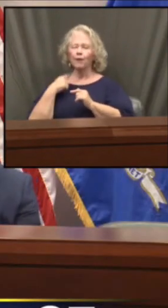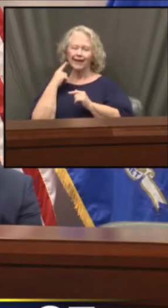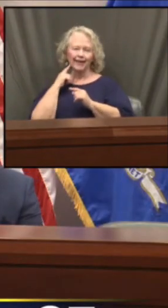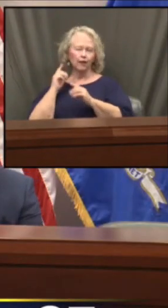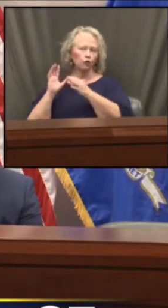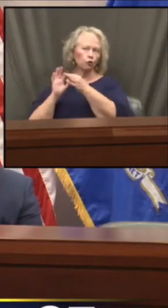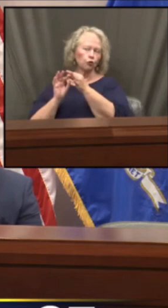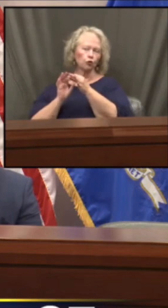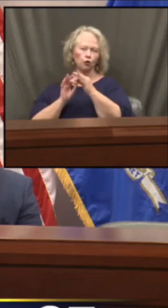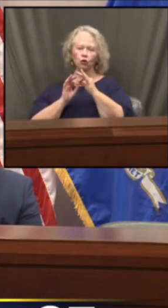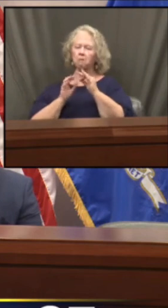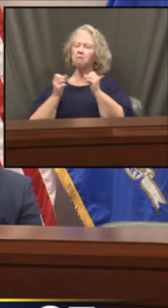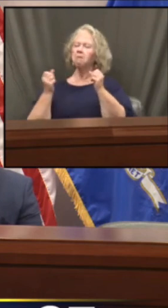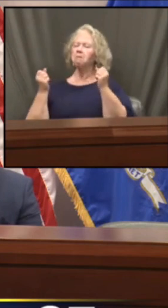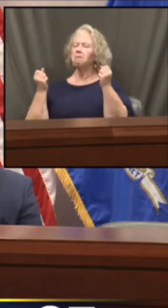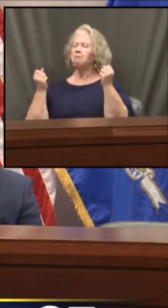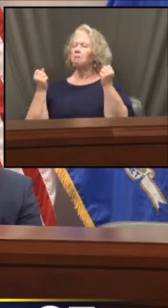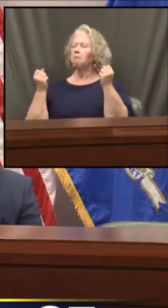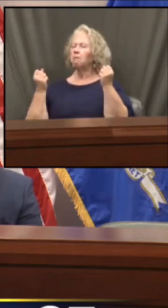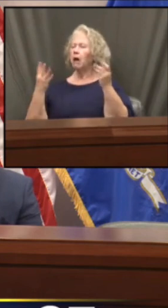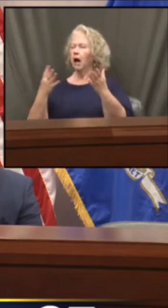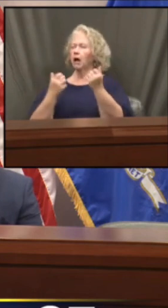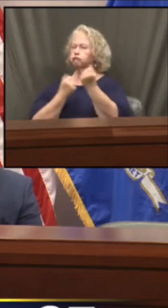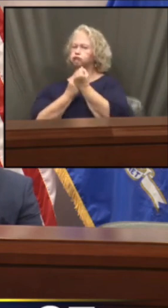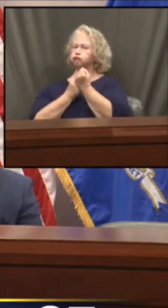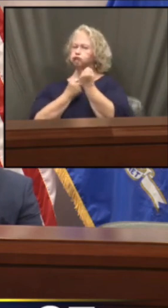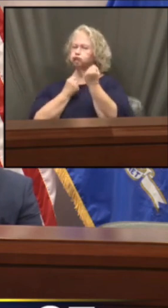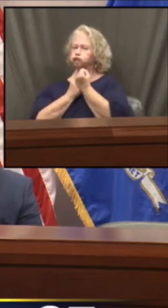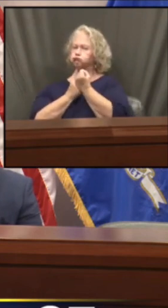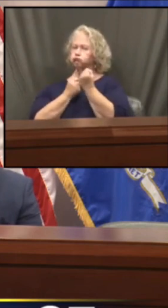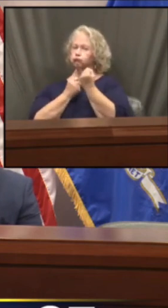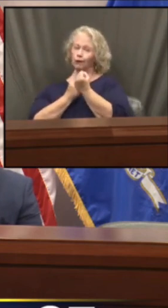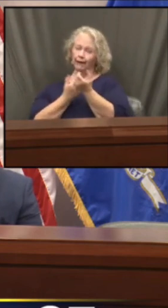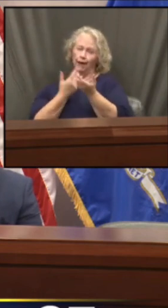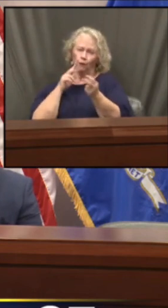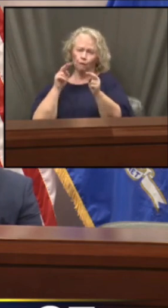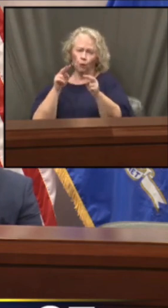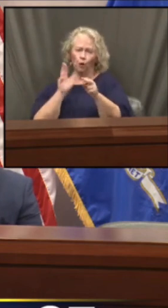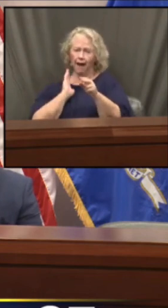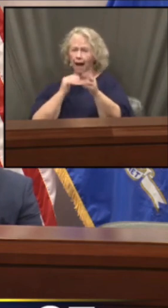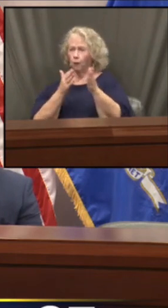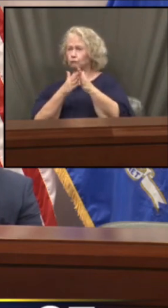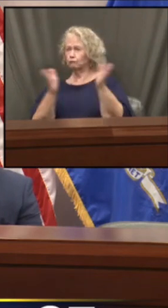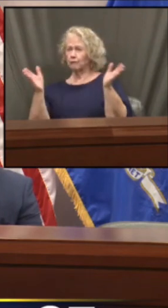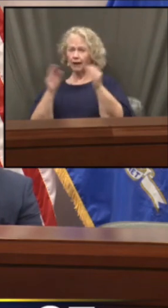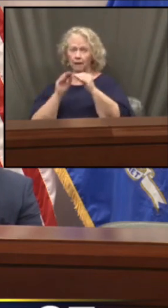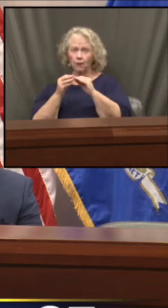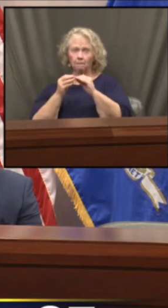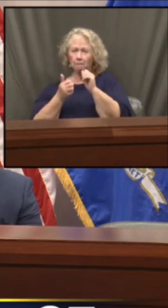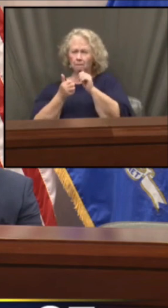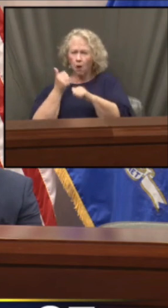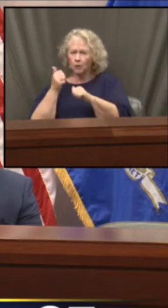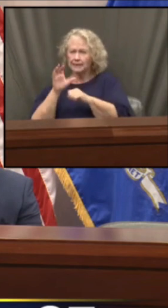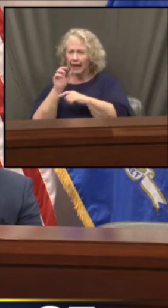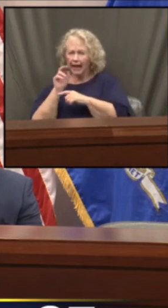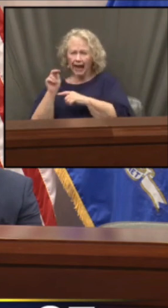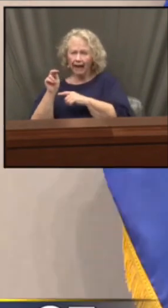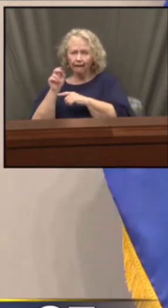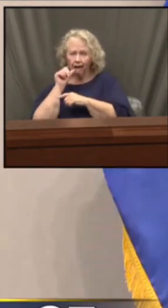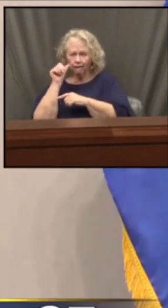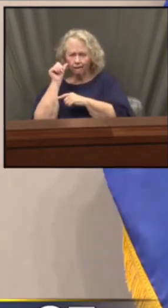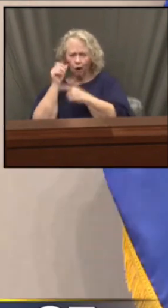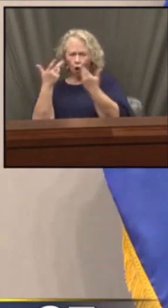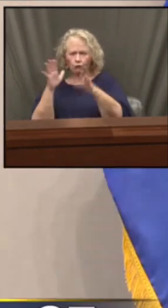hear overwhelming support for this. And as you can see in the data, the vast majority of Connecticut adults are vaccinated. So they've